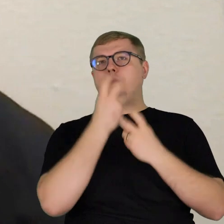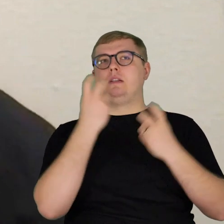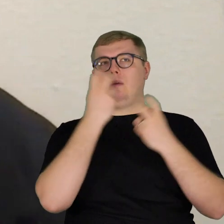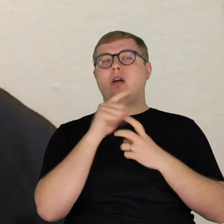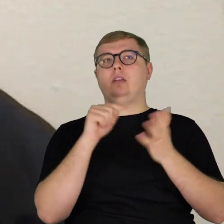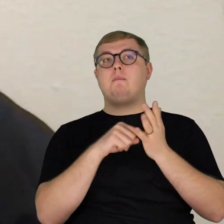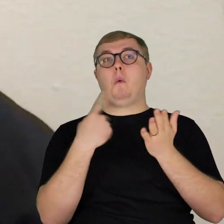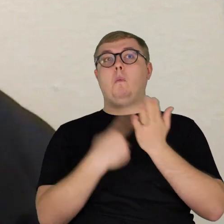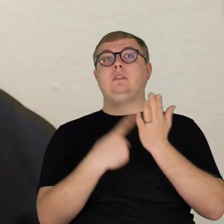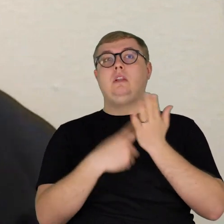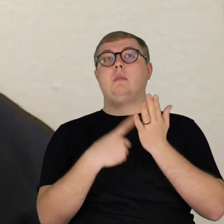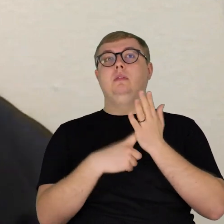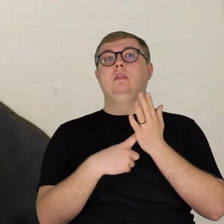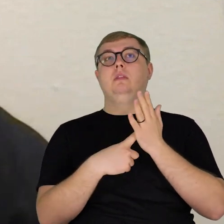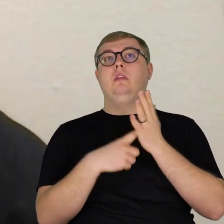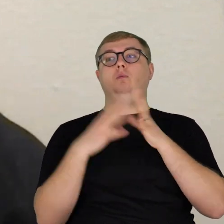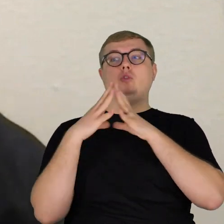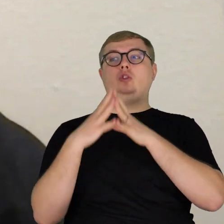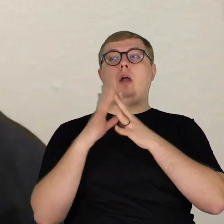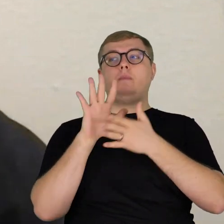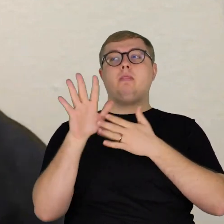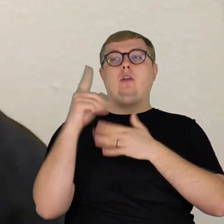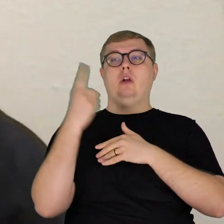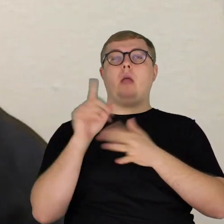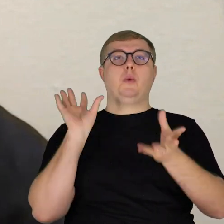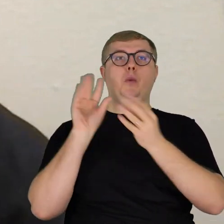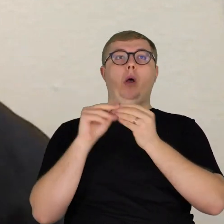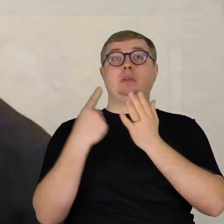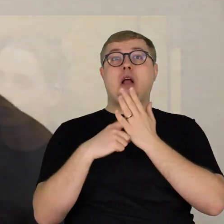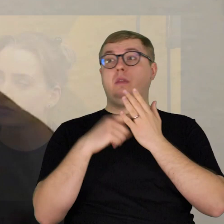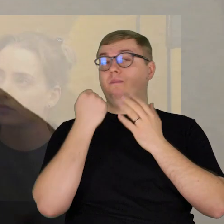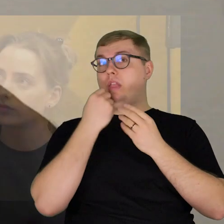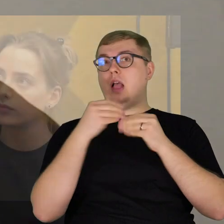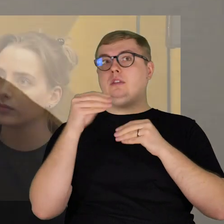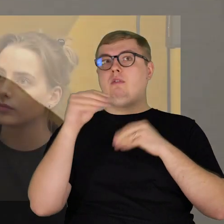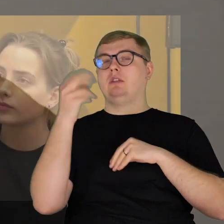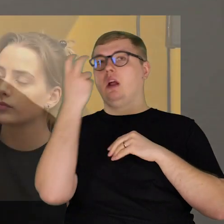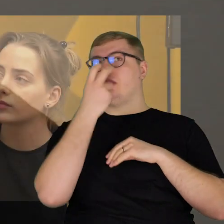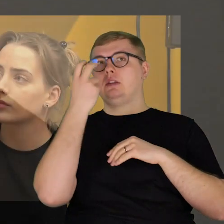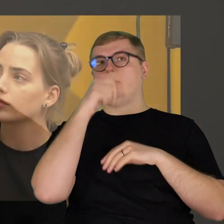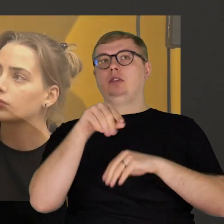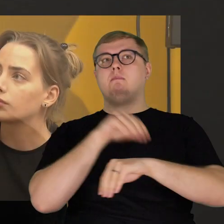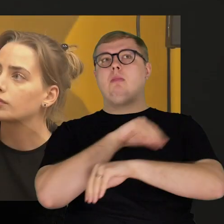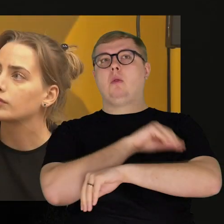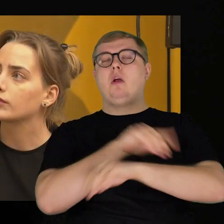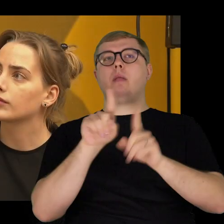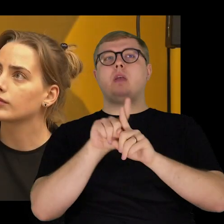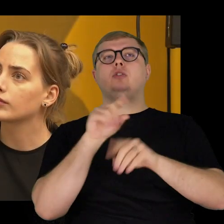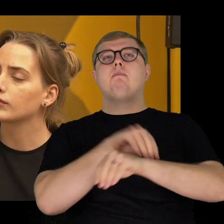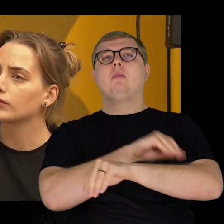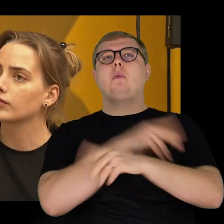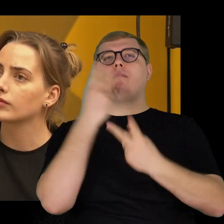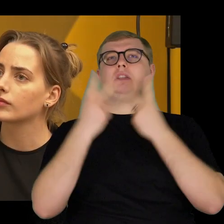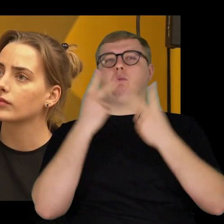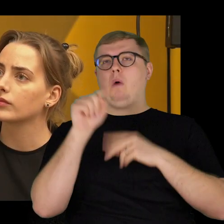last 10, 15 years, there's a higher interest in visual methodology and methods. And I think